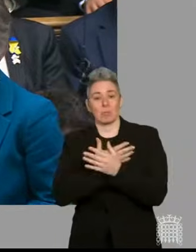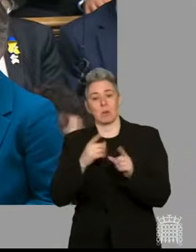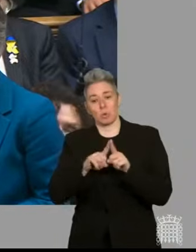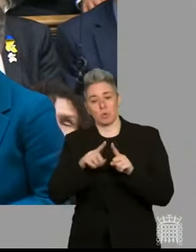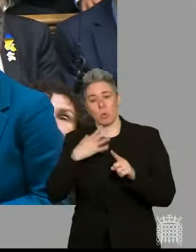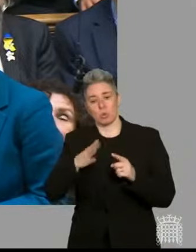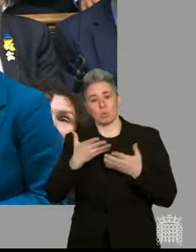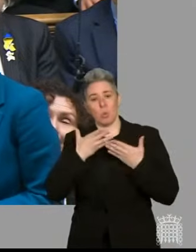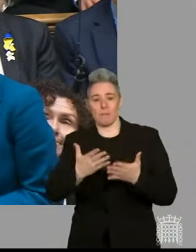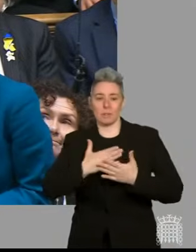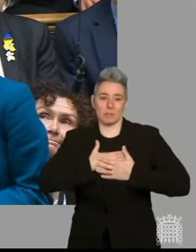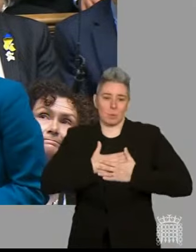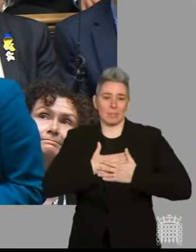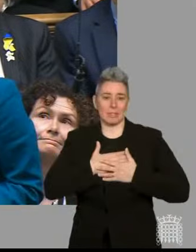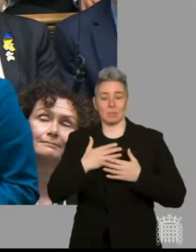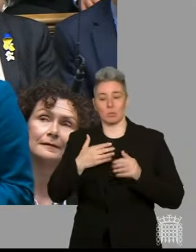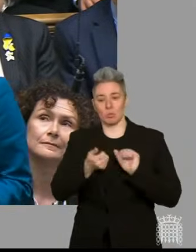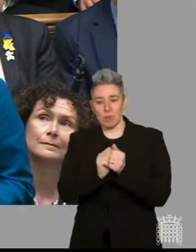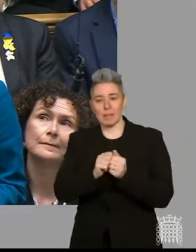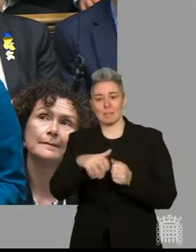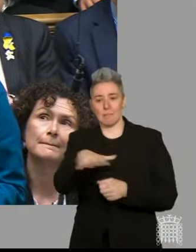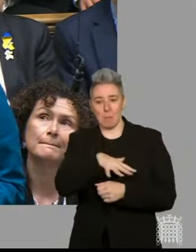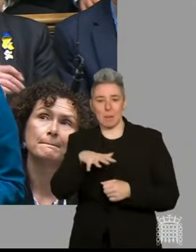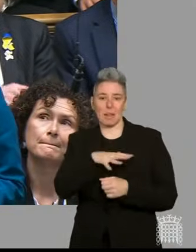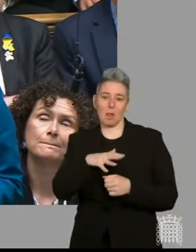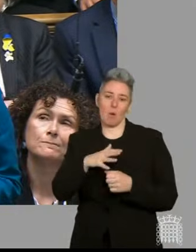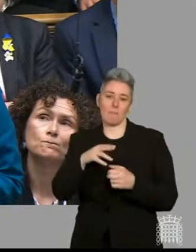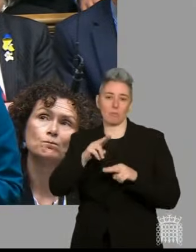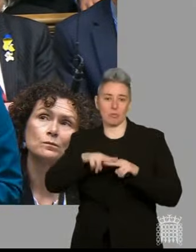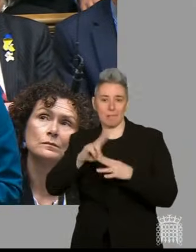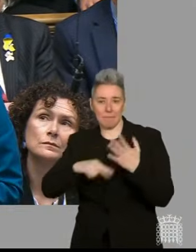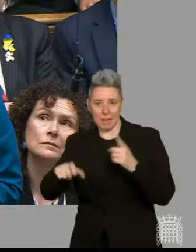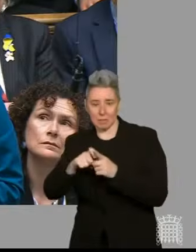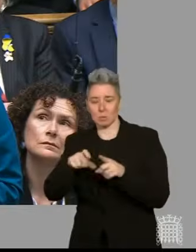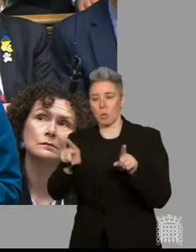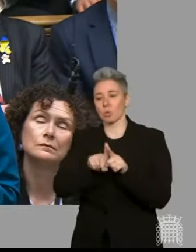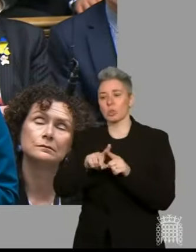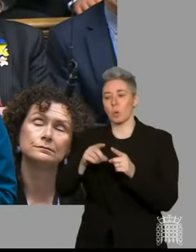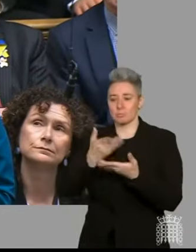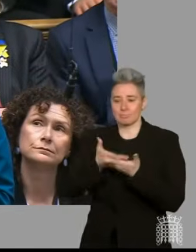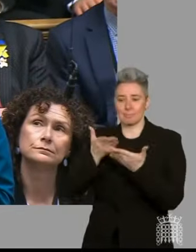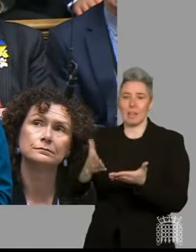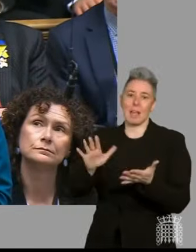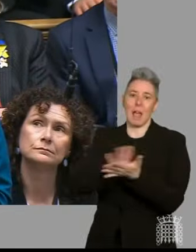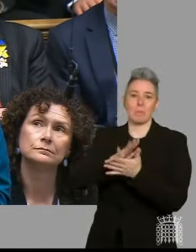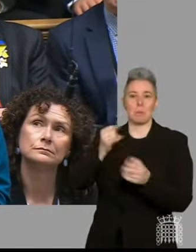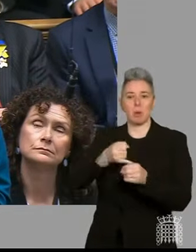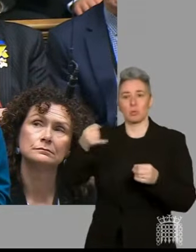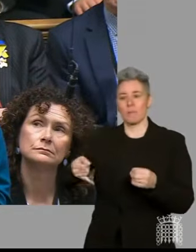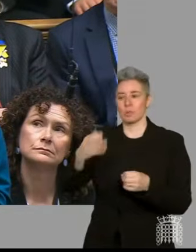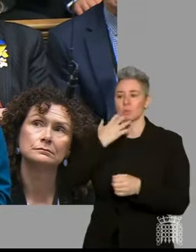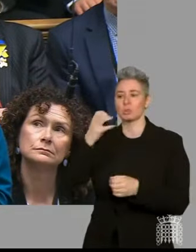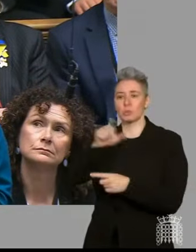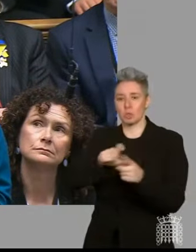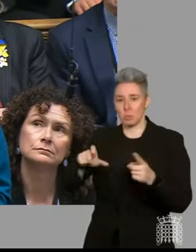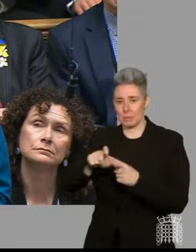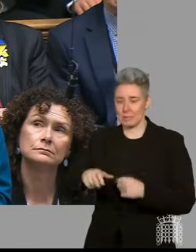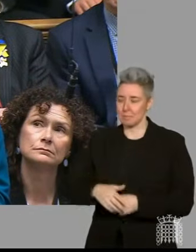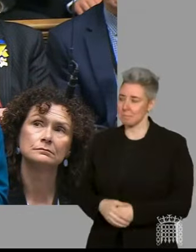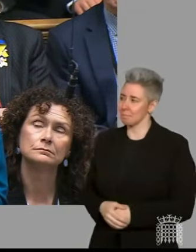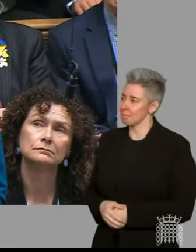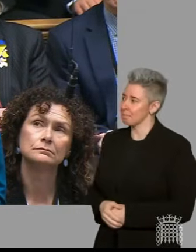to all those in the Jewish community. Mr. Speaker, unpaid carers have shared heartbreaking stories of how they have